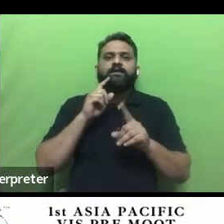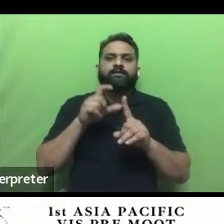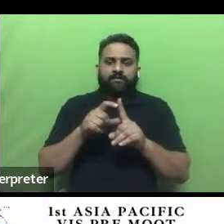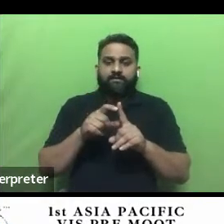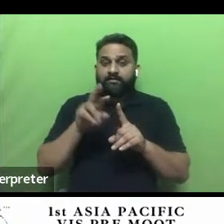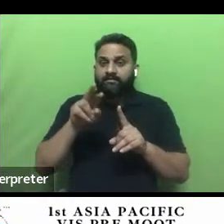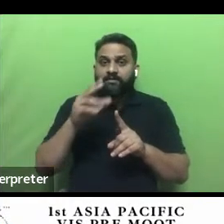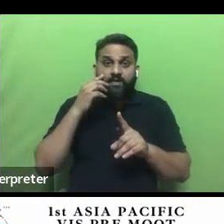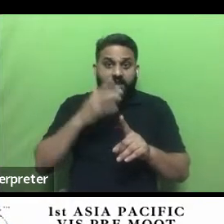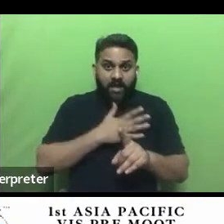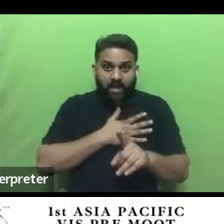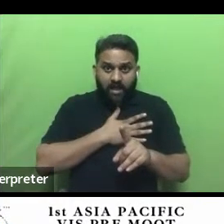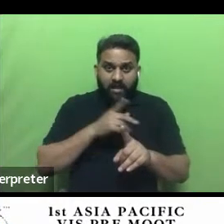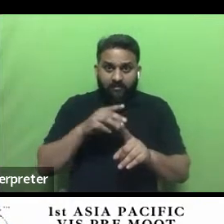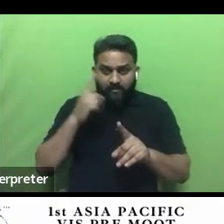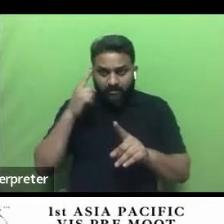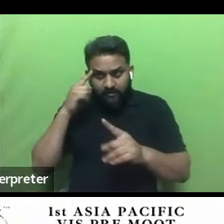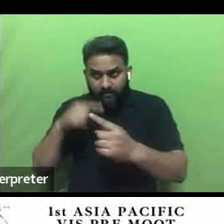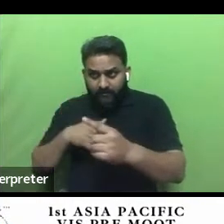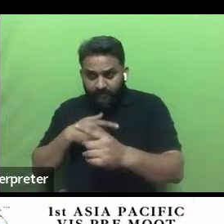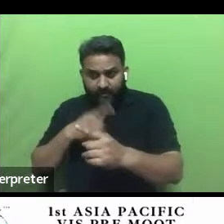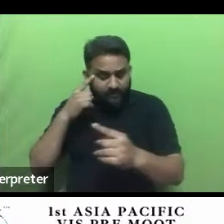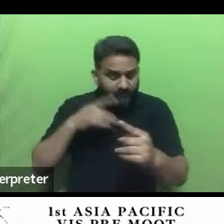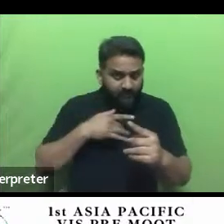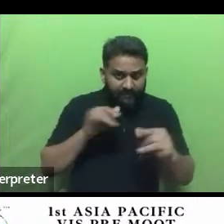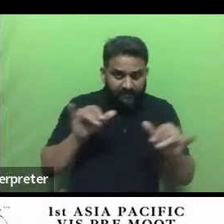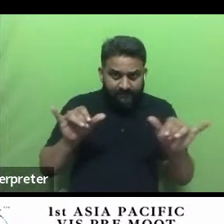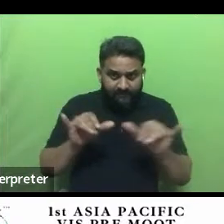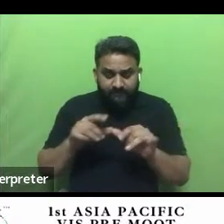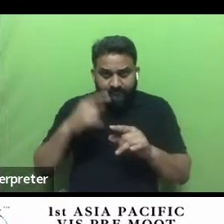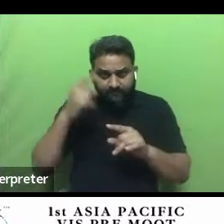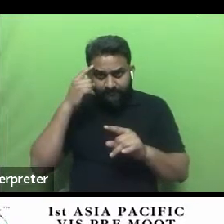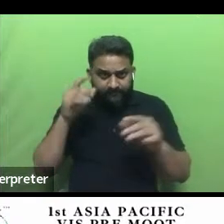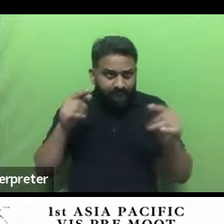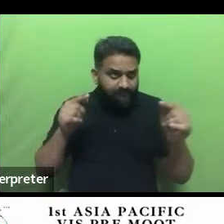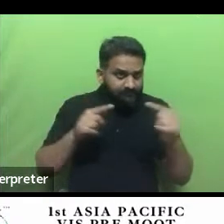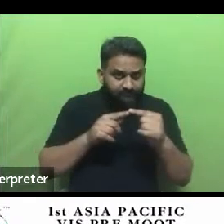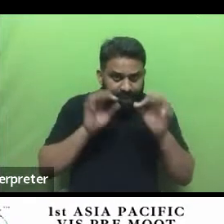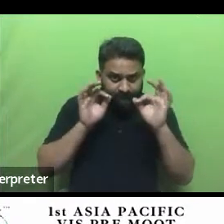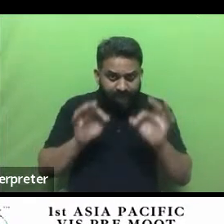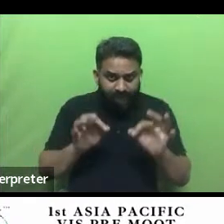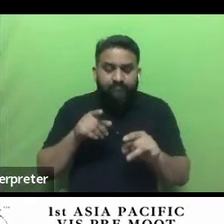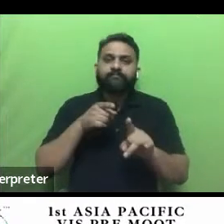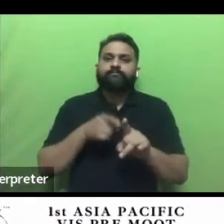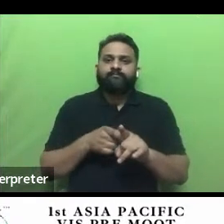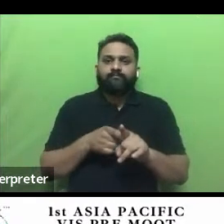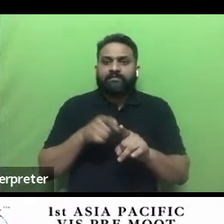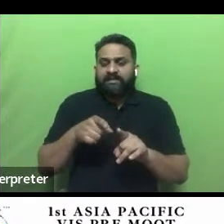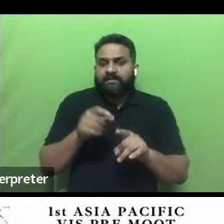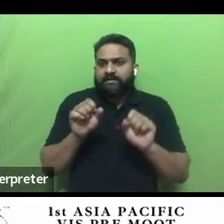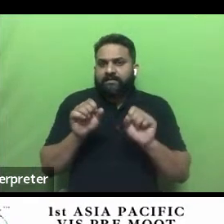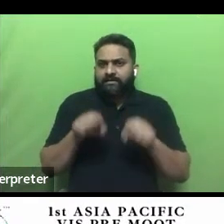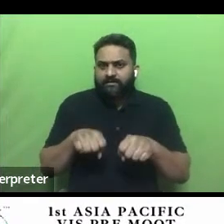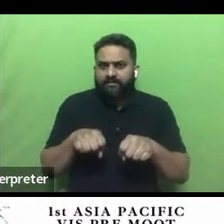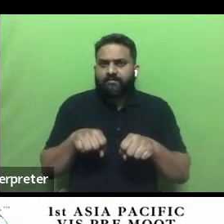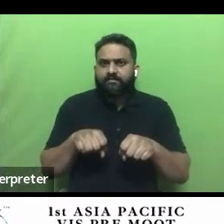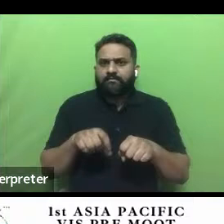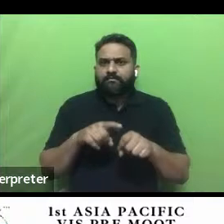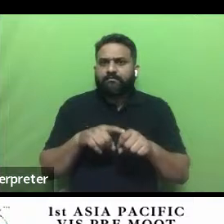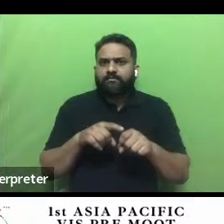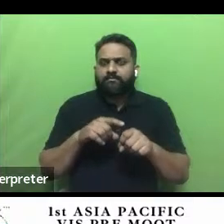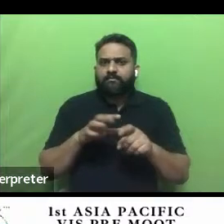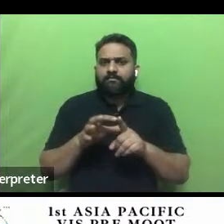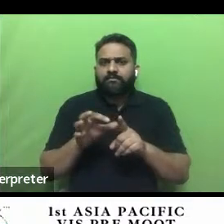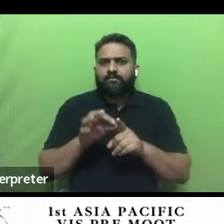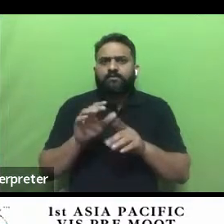a common intention or meeting of minds between the parties. This can be determined based on statements made